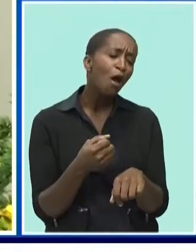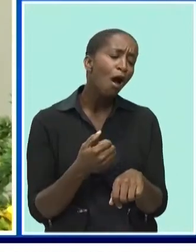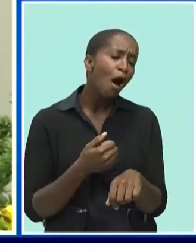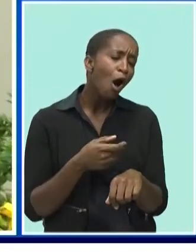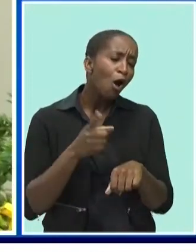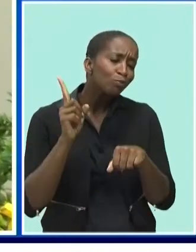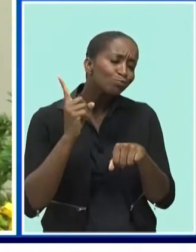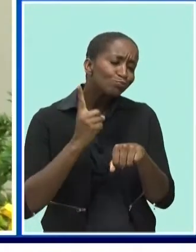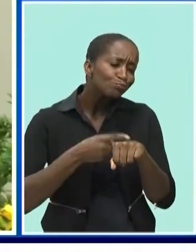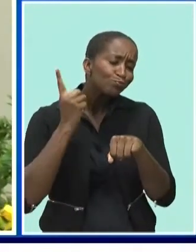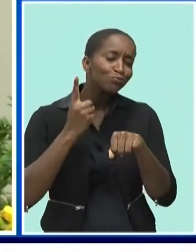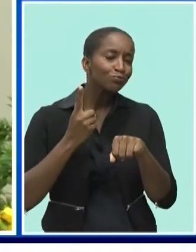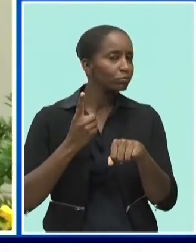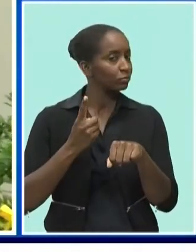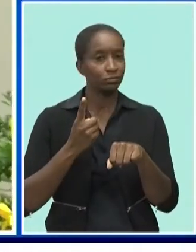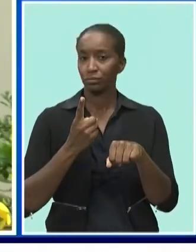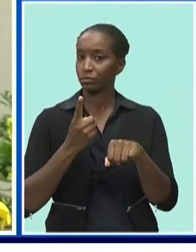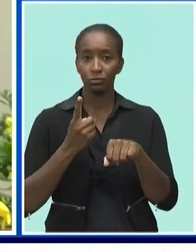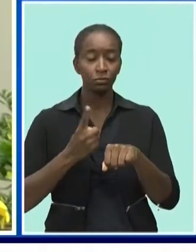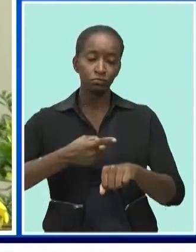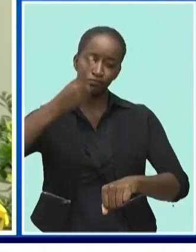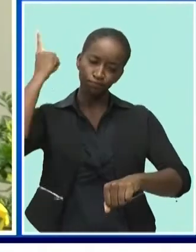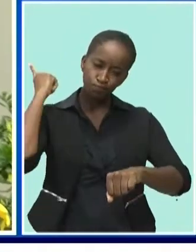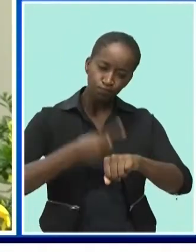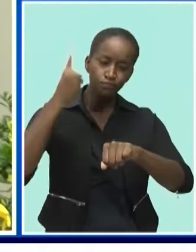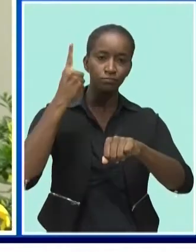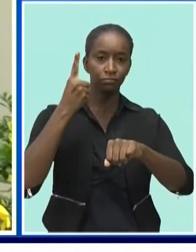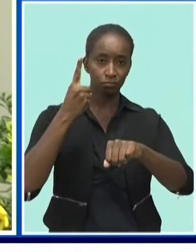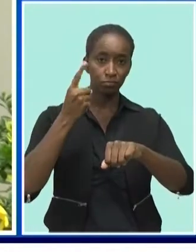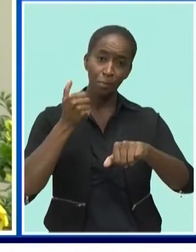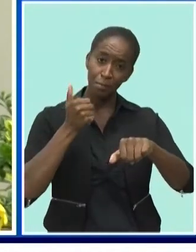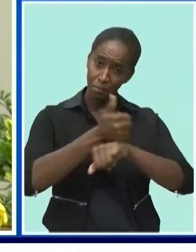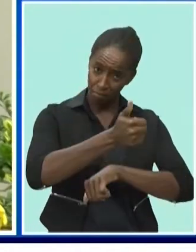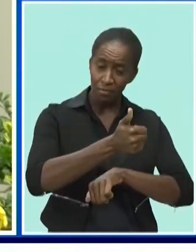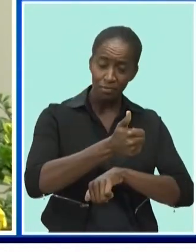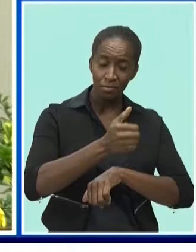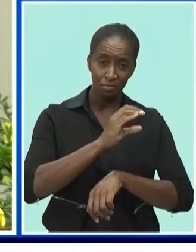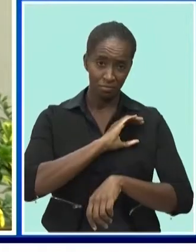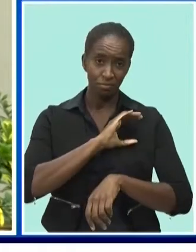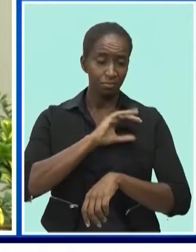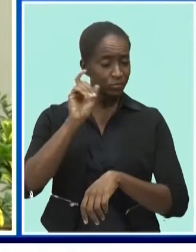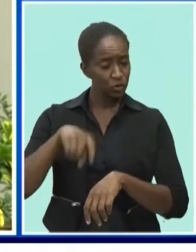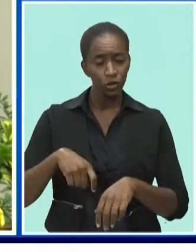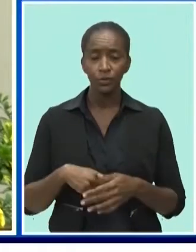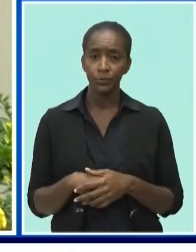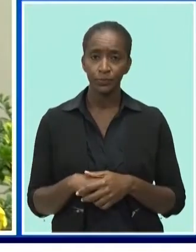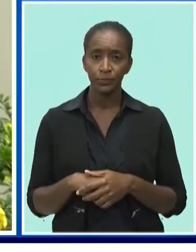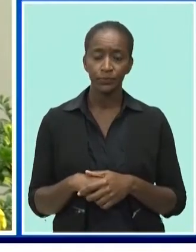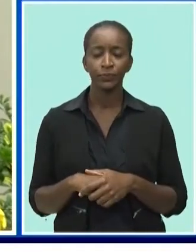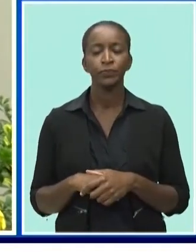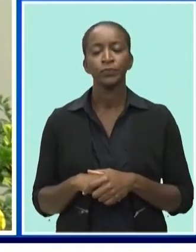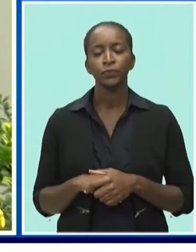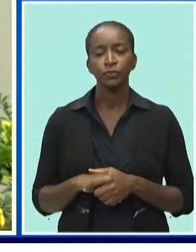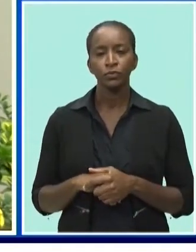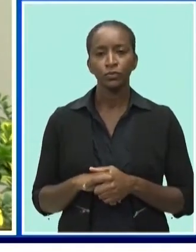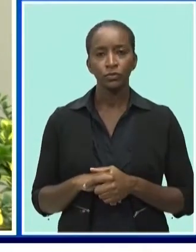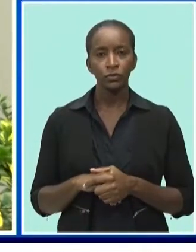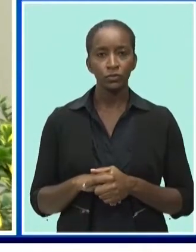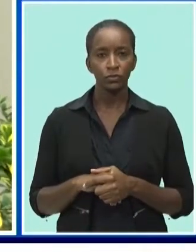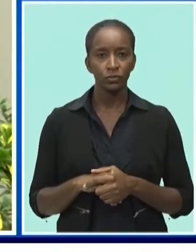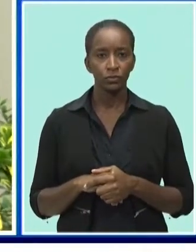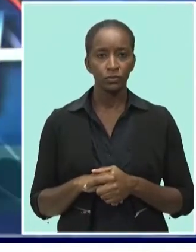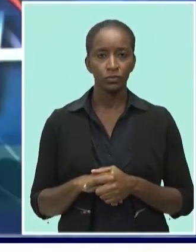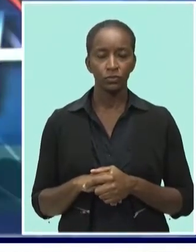Union officials are set to meet with the Ministry of Education to discuss these and other issues come Saturday. Sharika Griffith,